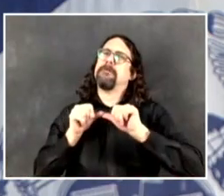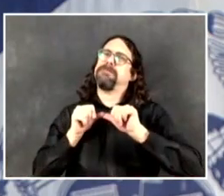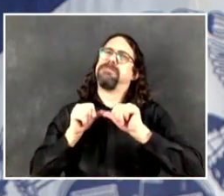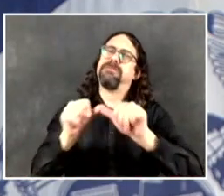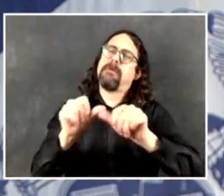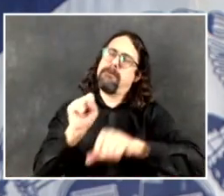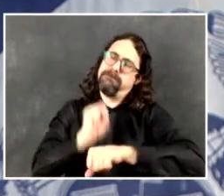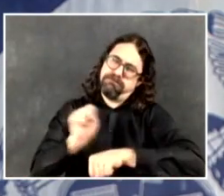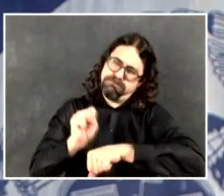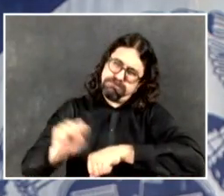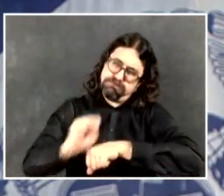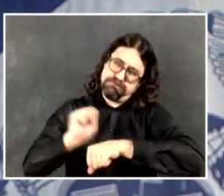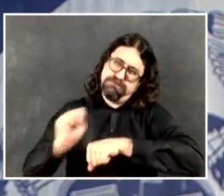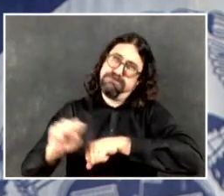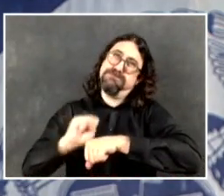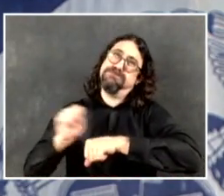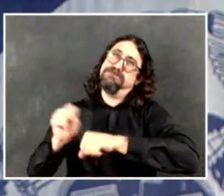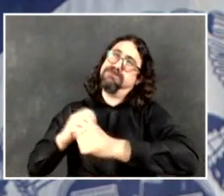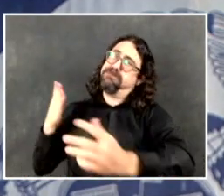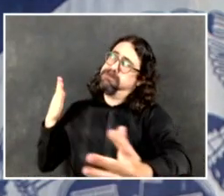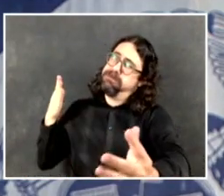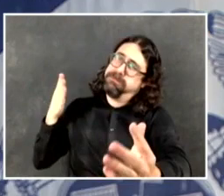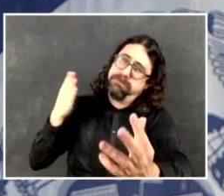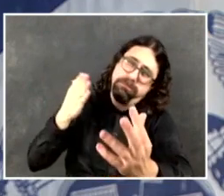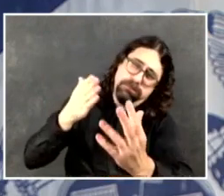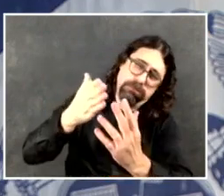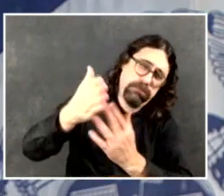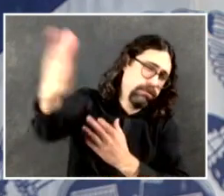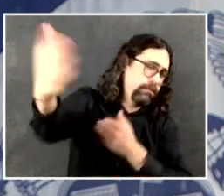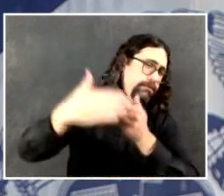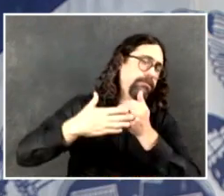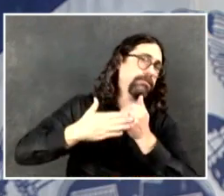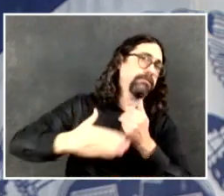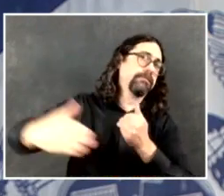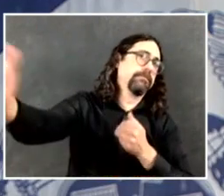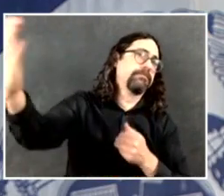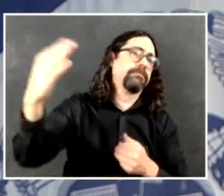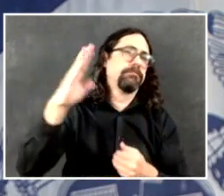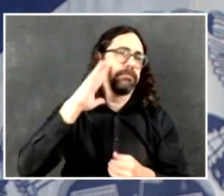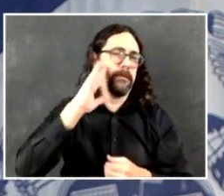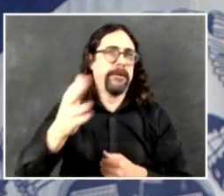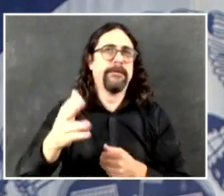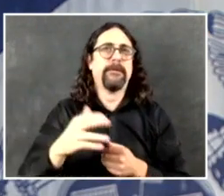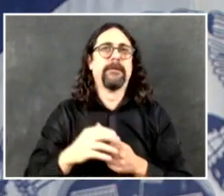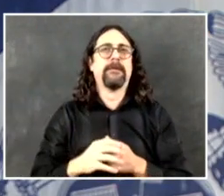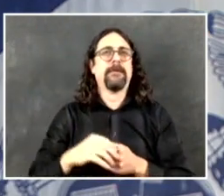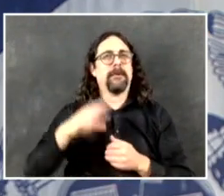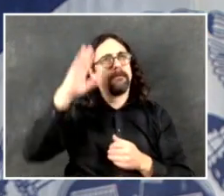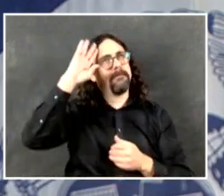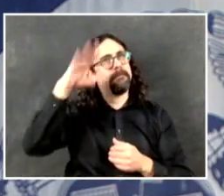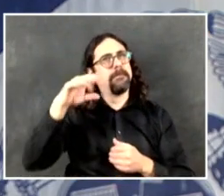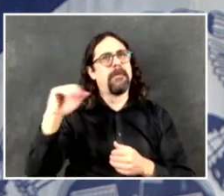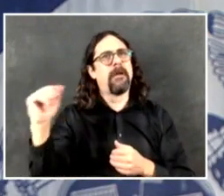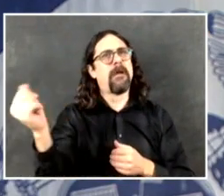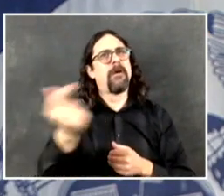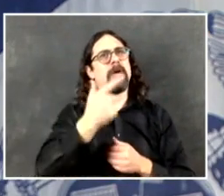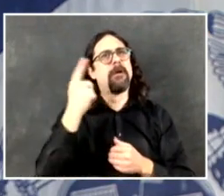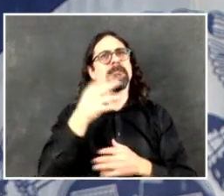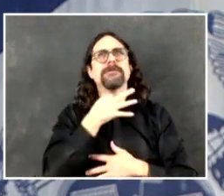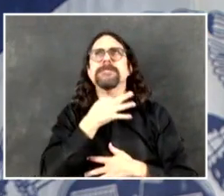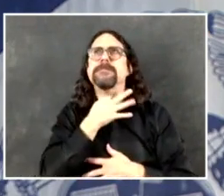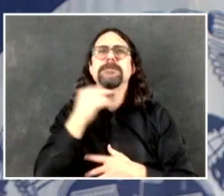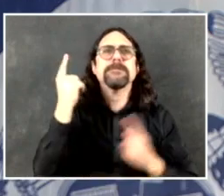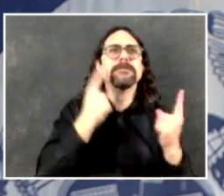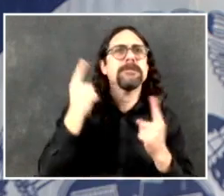Everyone wants to know about the restart, and that discussion is going to happen over these next few weeks. We're obviously watching our healthcare indicators every day. I'll talk about